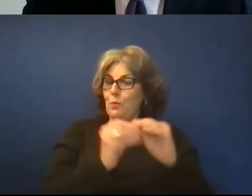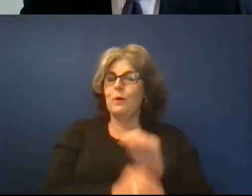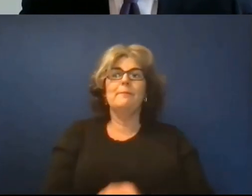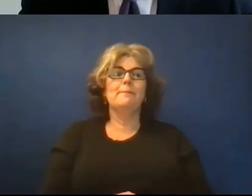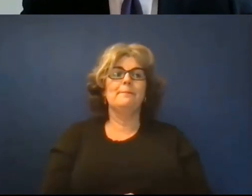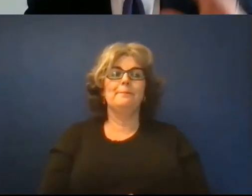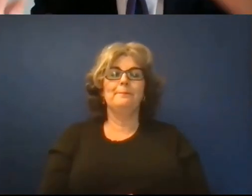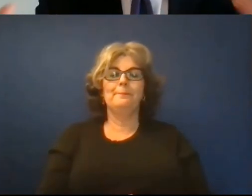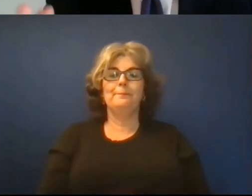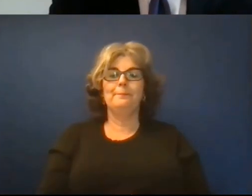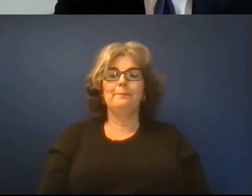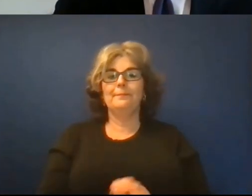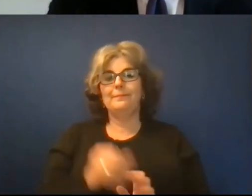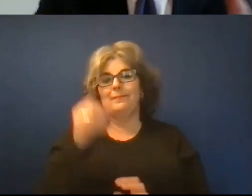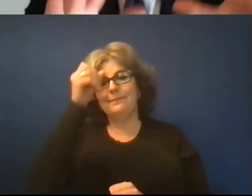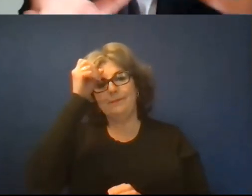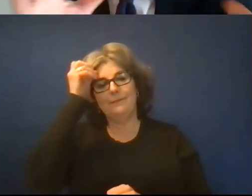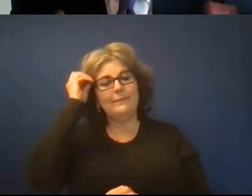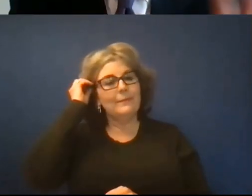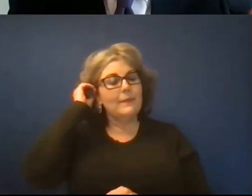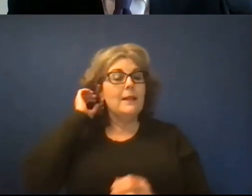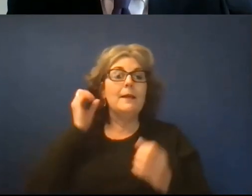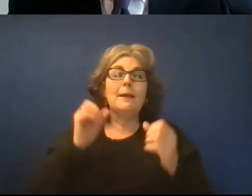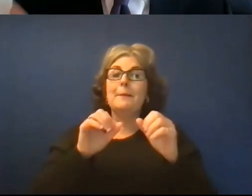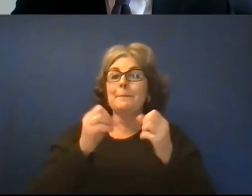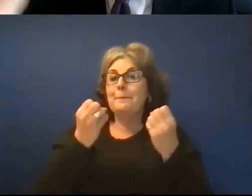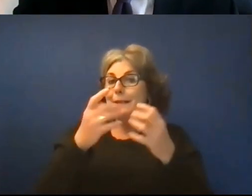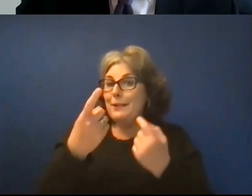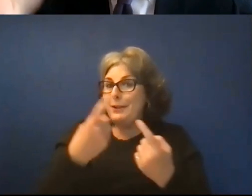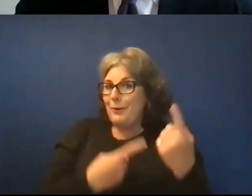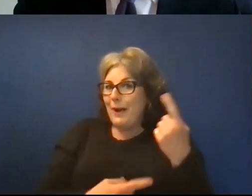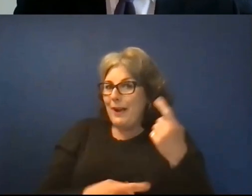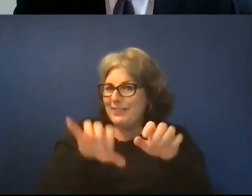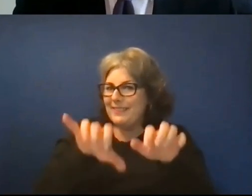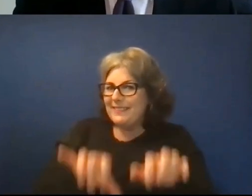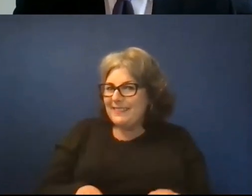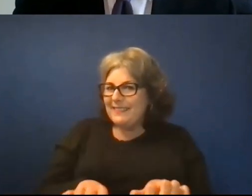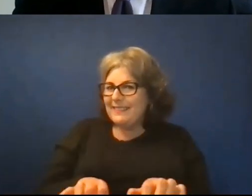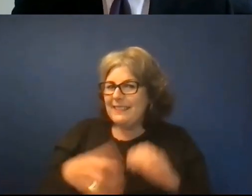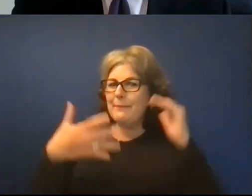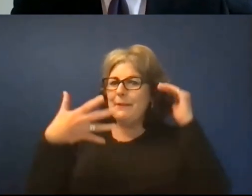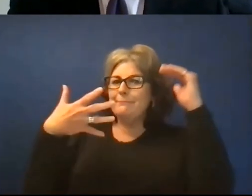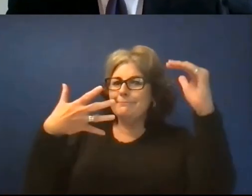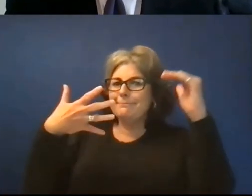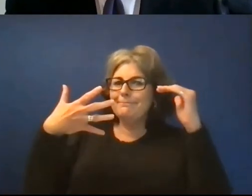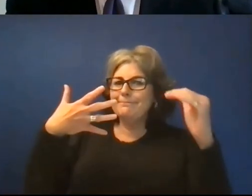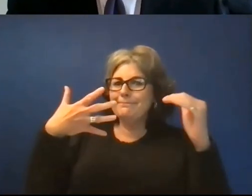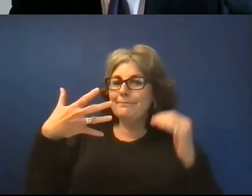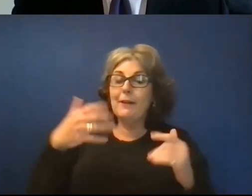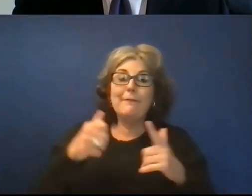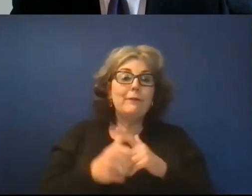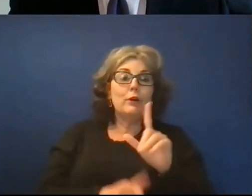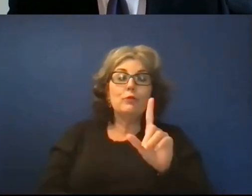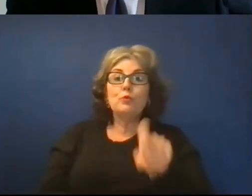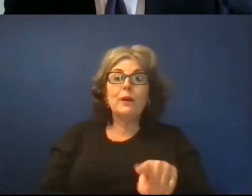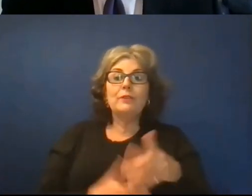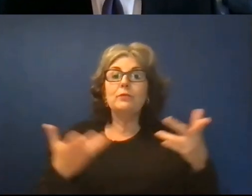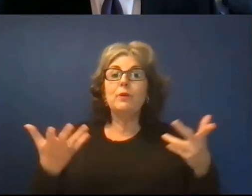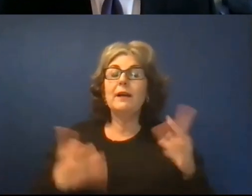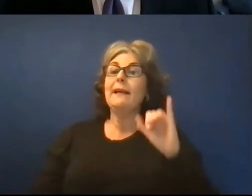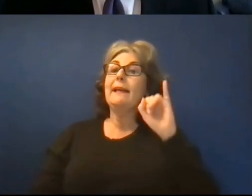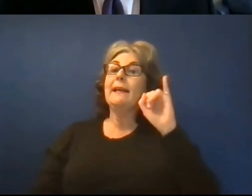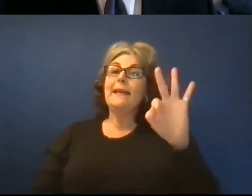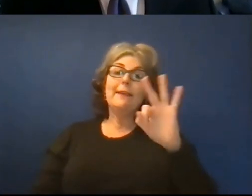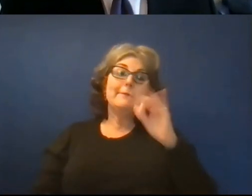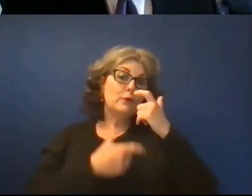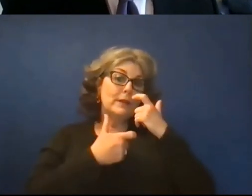to the chat. We have a lot of different questions kind of around the same topic. So I'll start calling students out by name in a minute. But the first question is, if you're